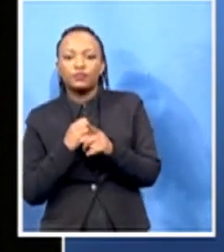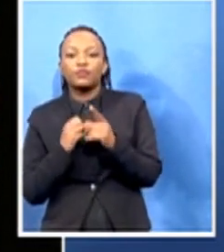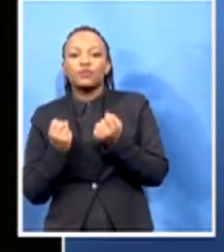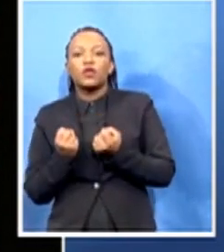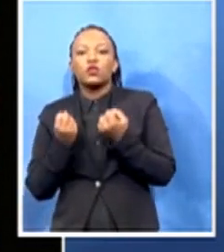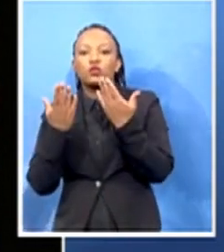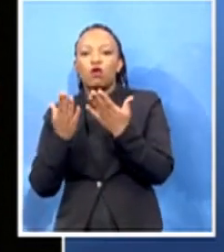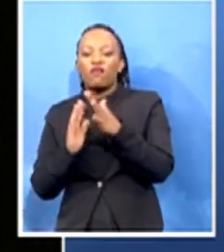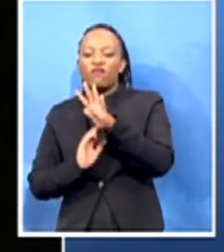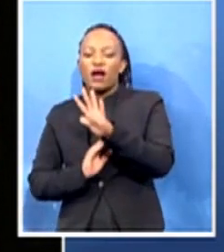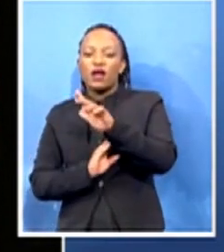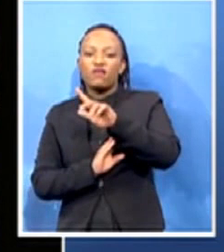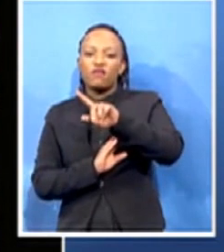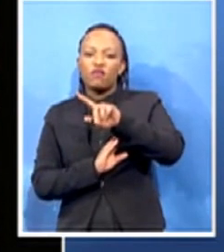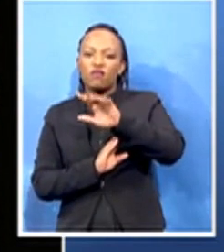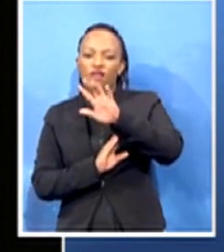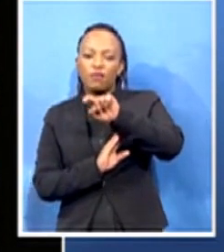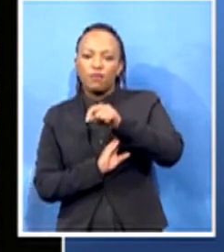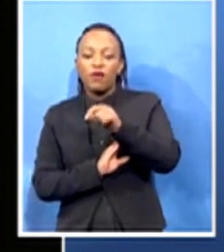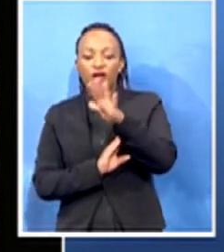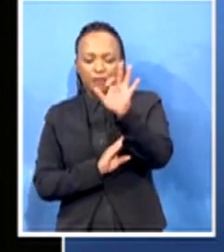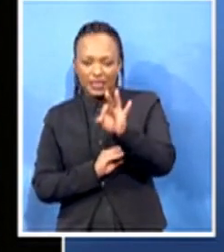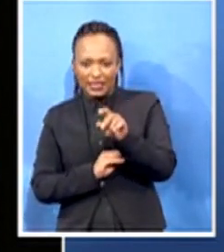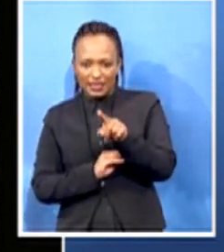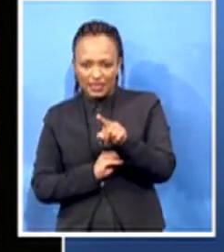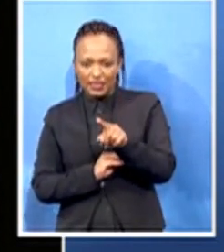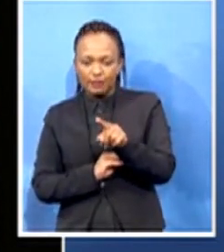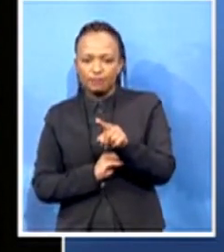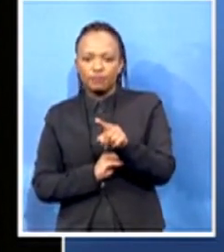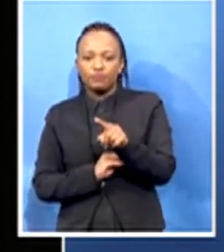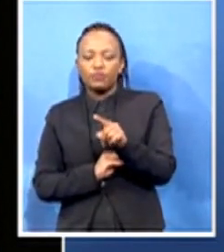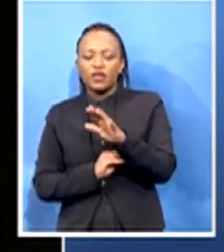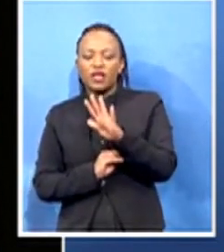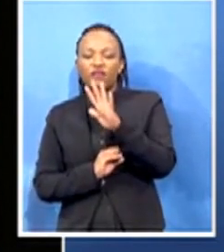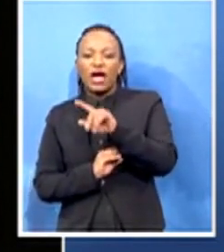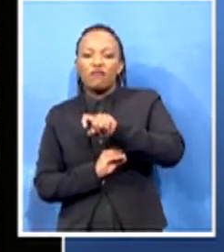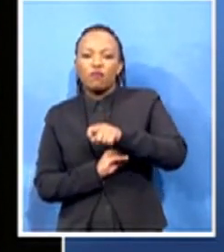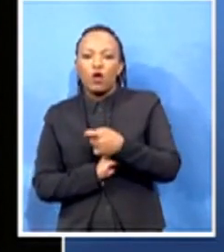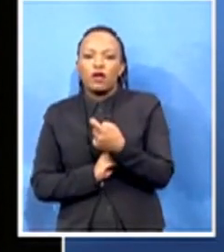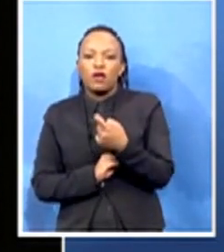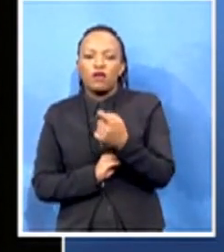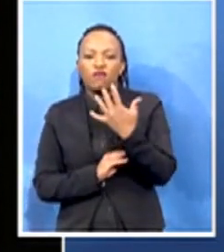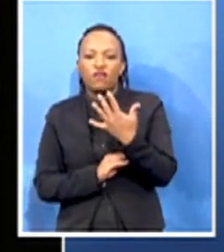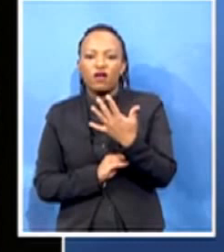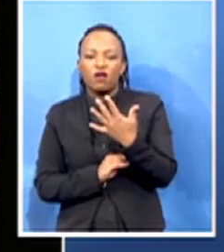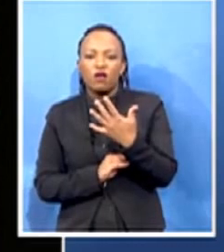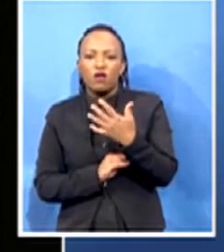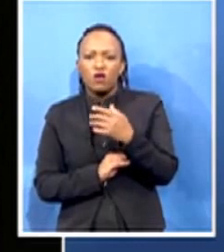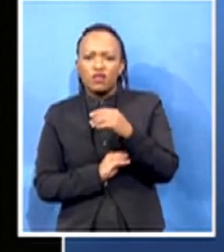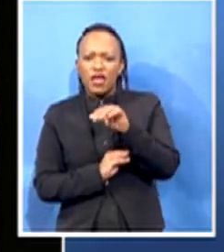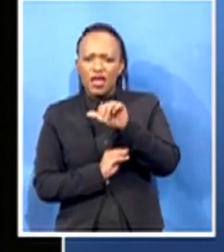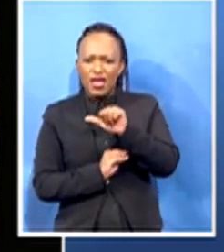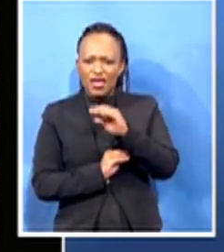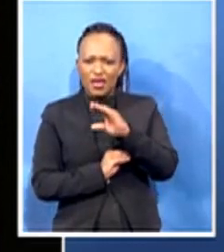B bands and 5.5% on the A bands, and the company is going to give the workers an